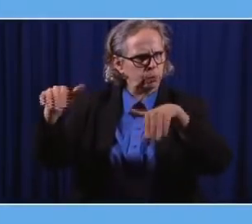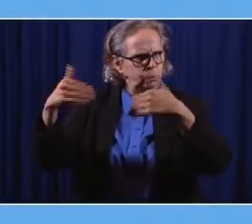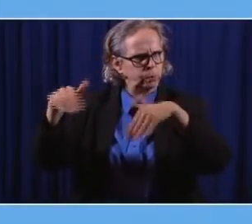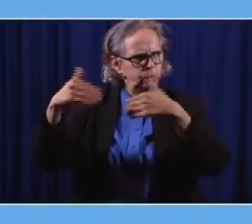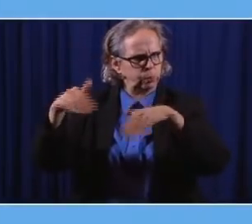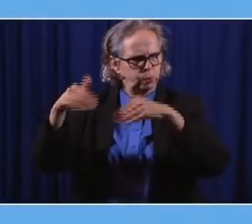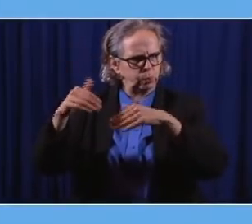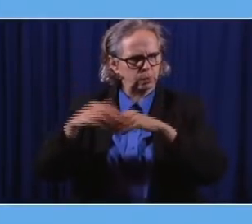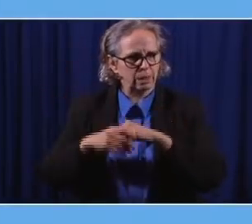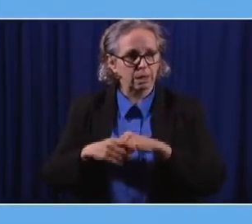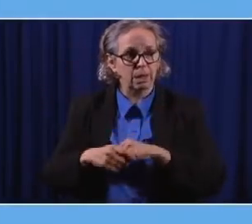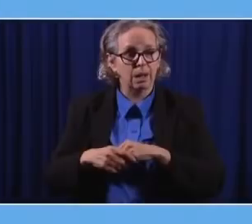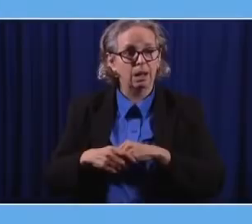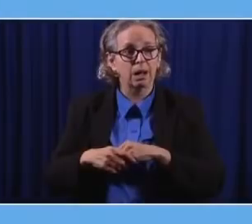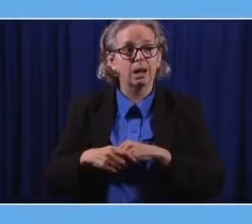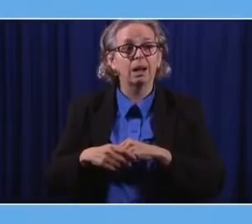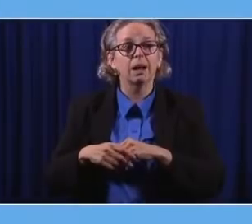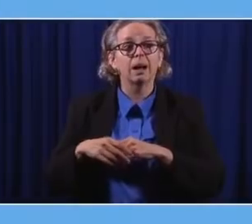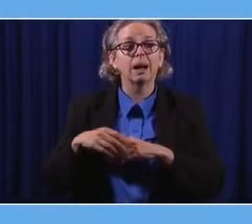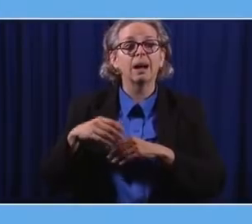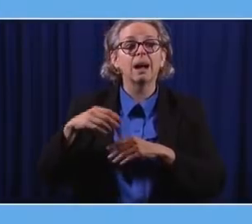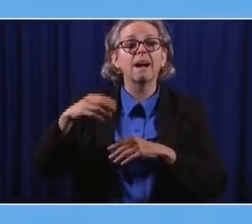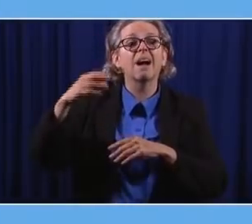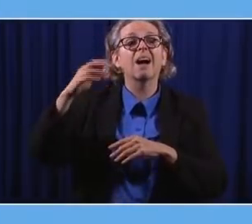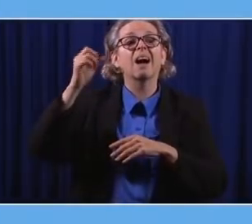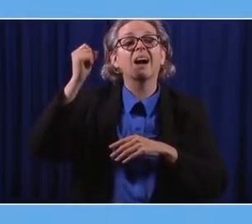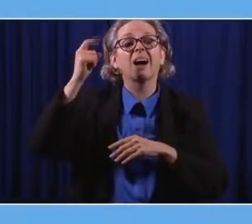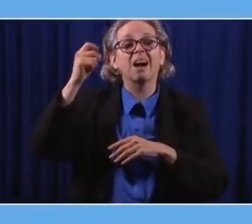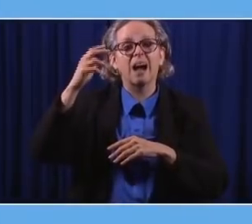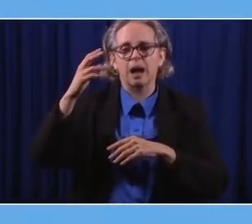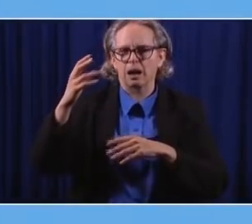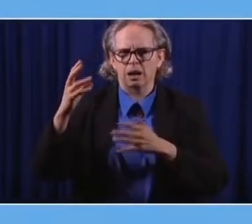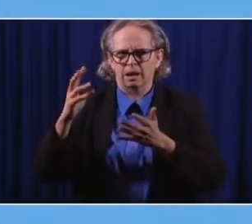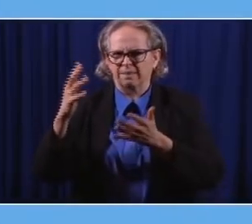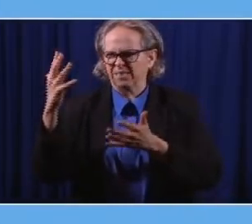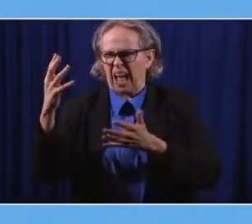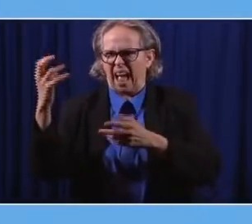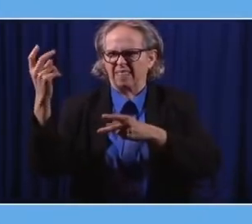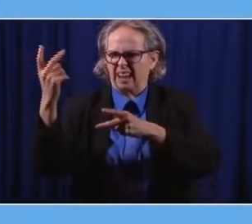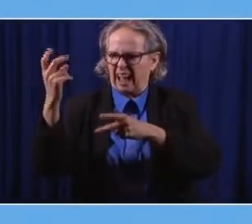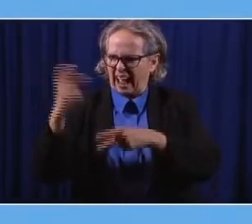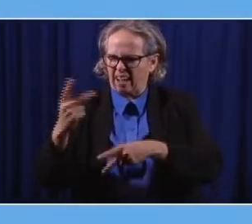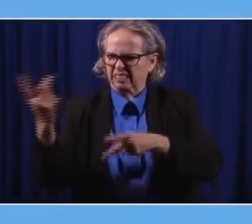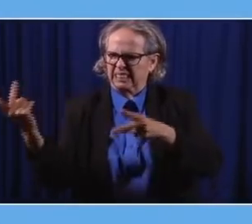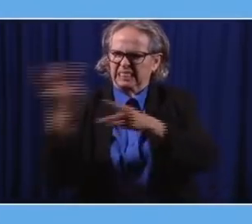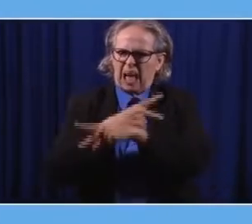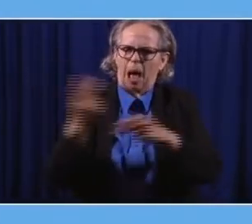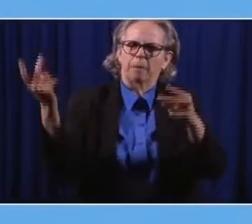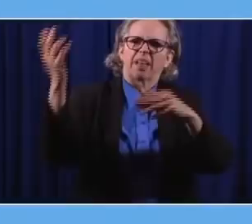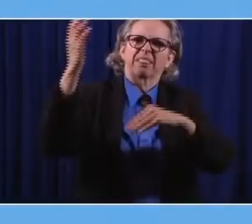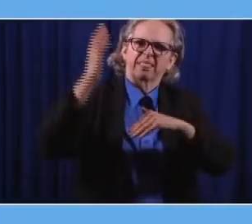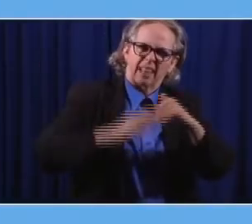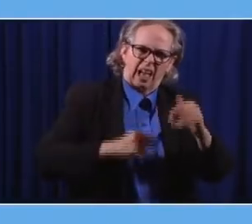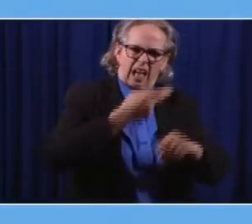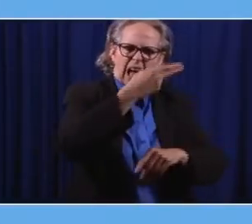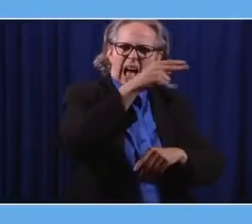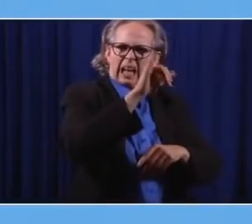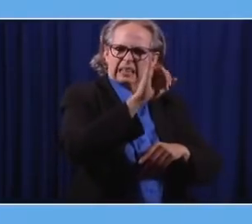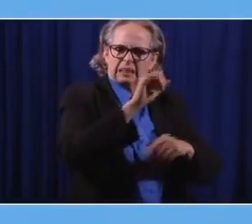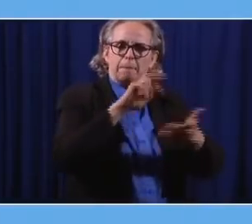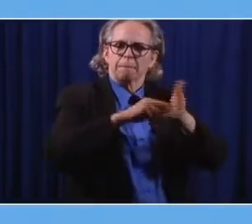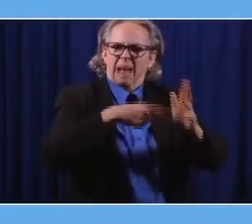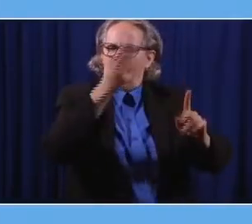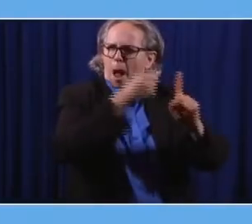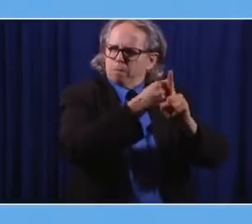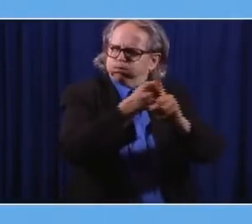5.5 times what the high incidence rate is according to the CDC. 5.5 times that number.